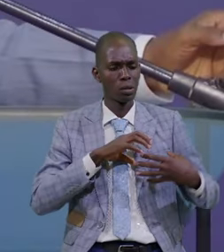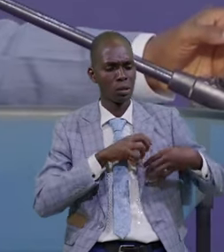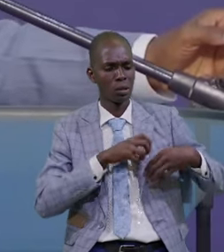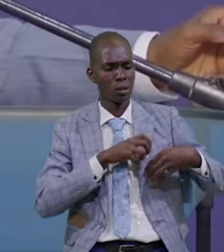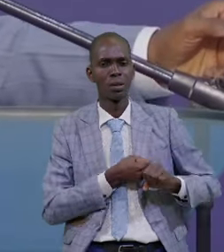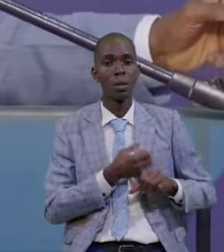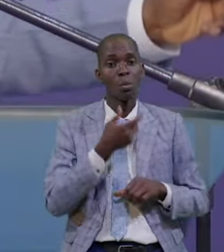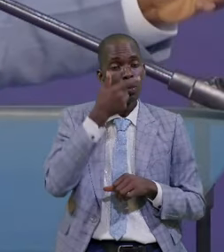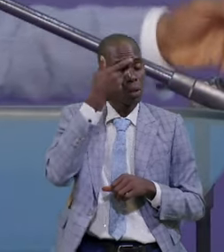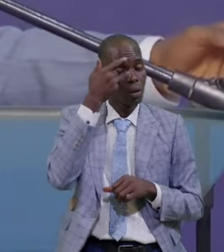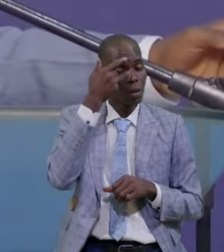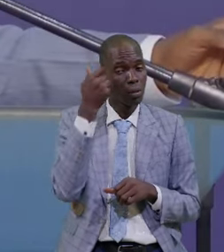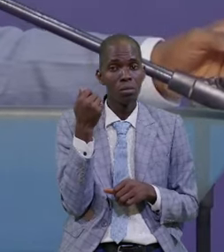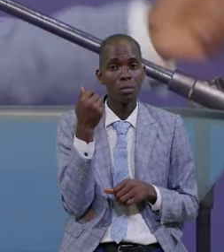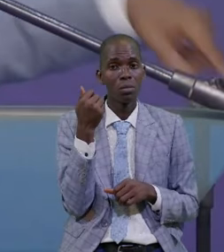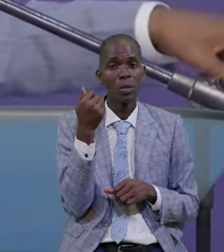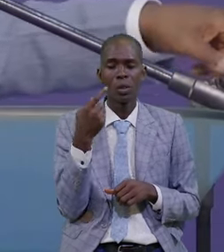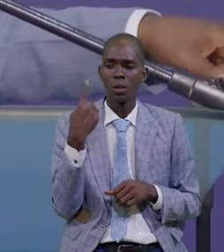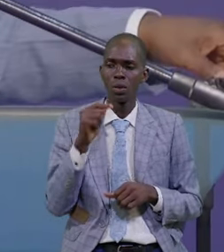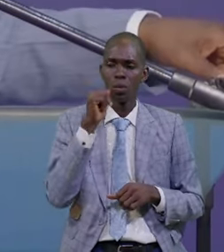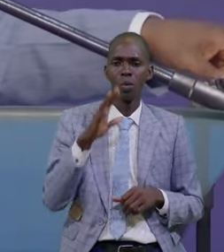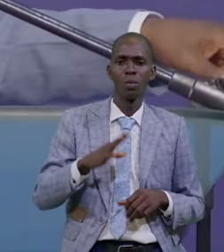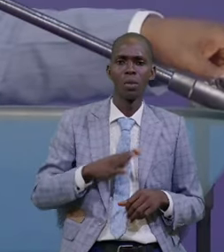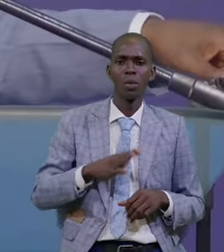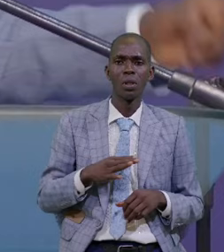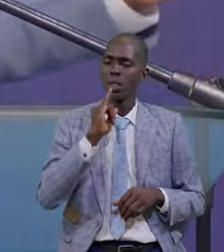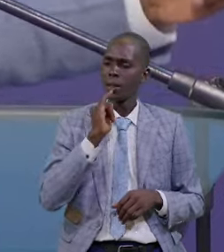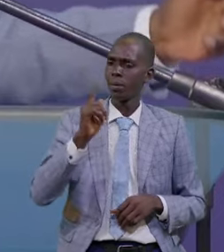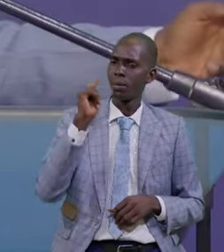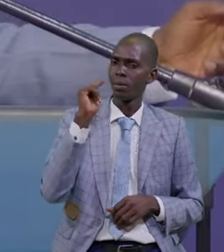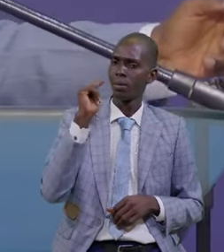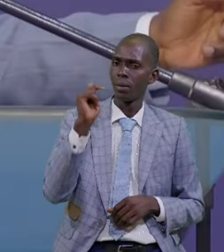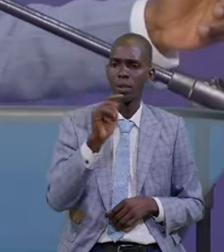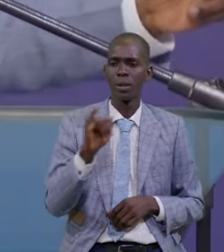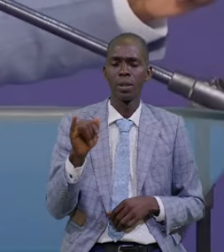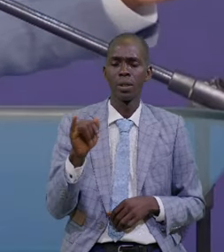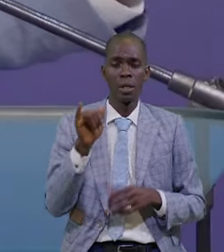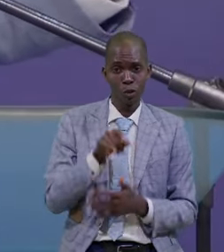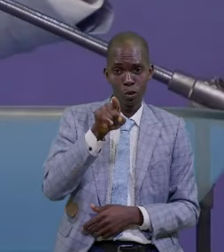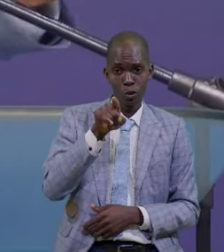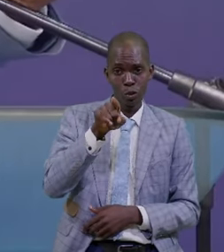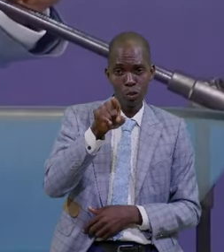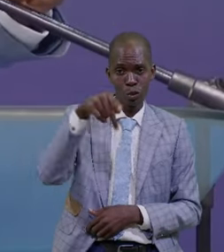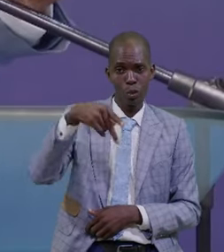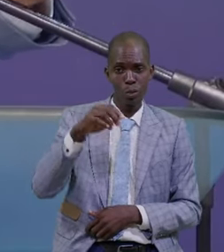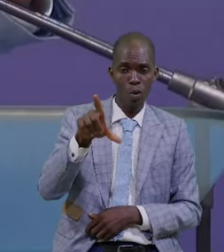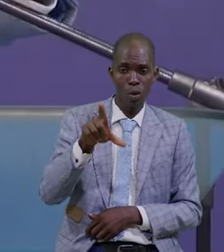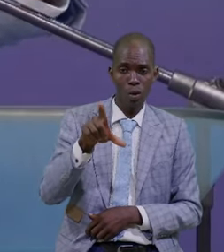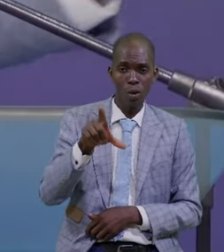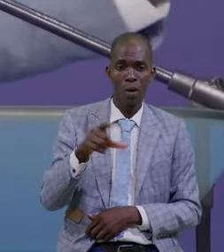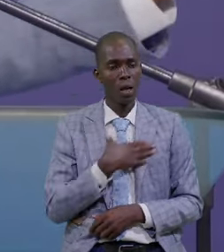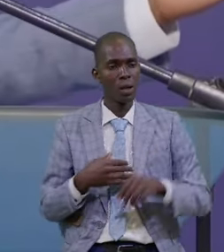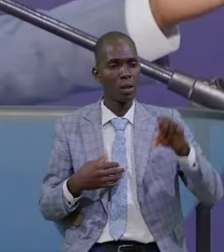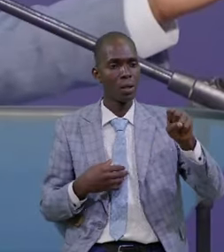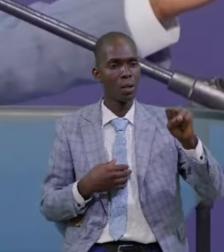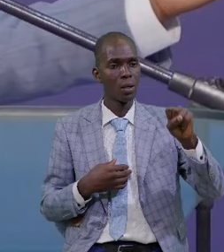Because the lady is testifying that you and Silas